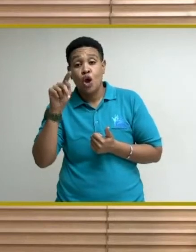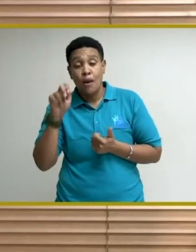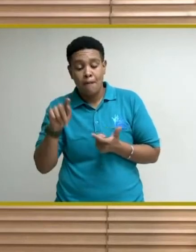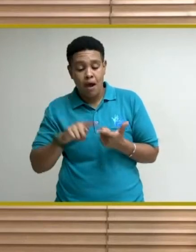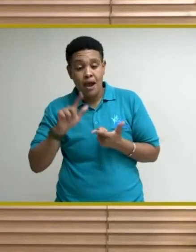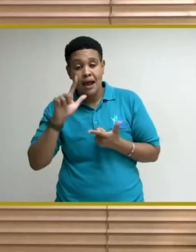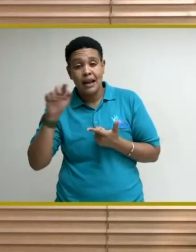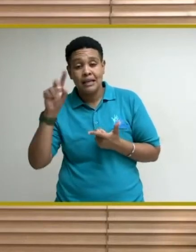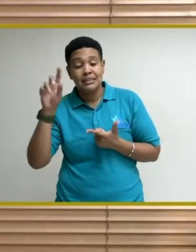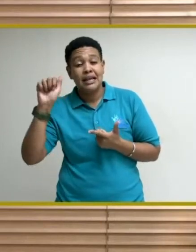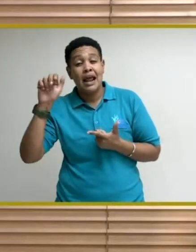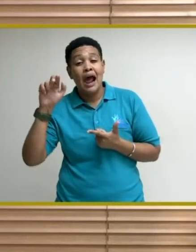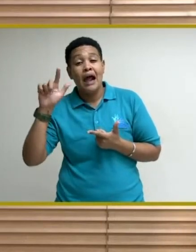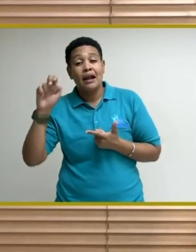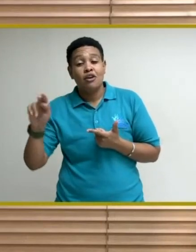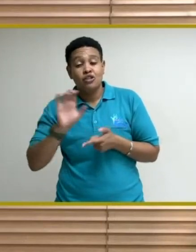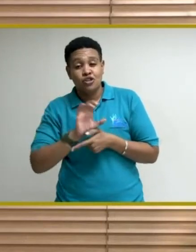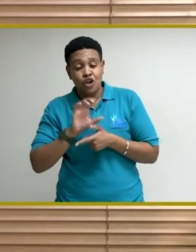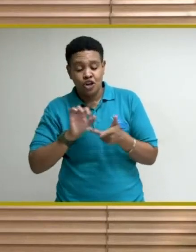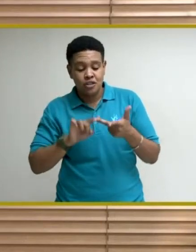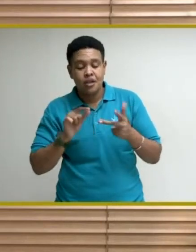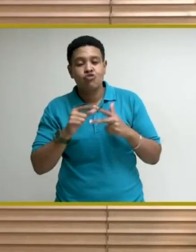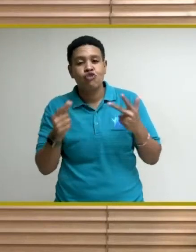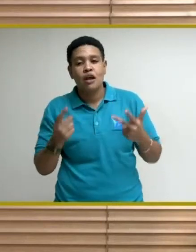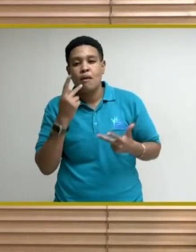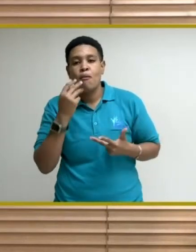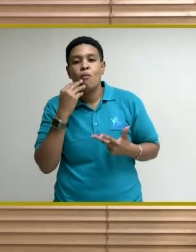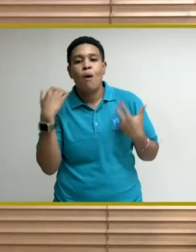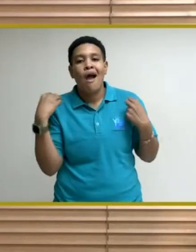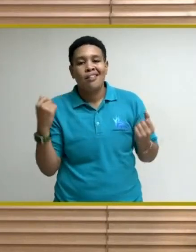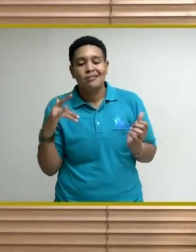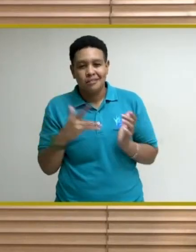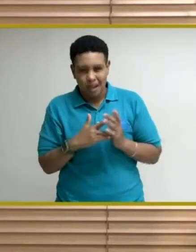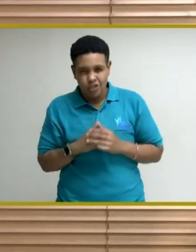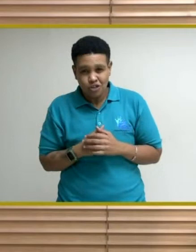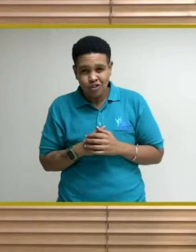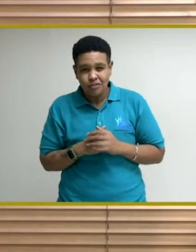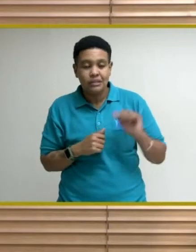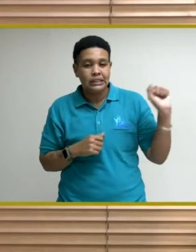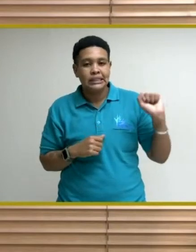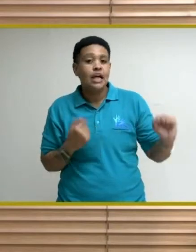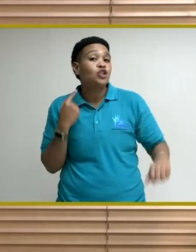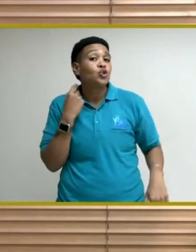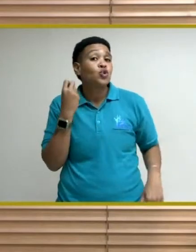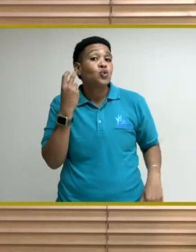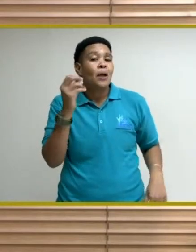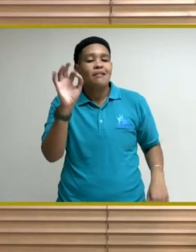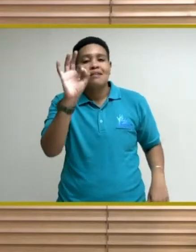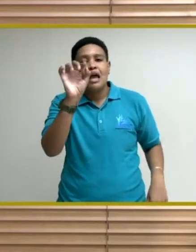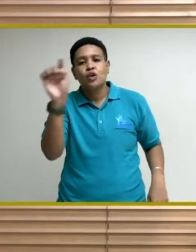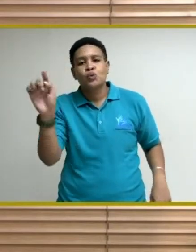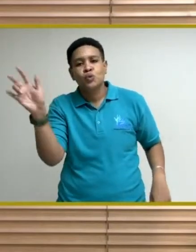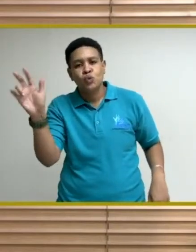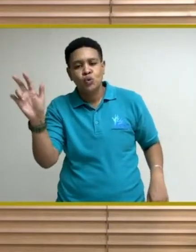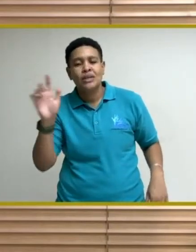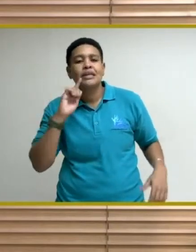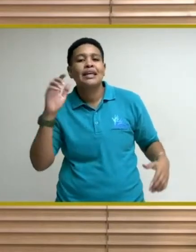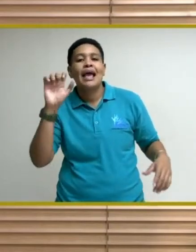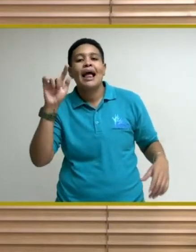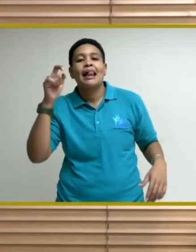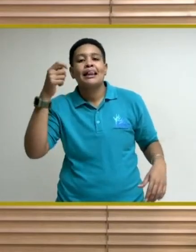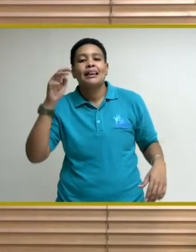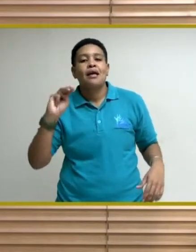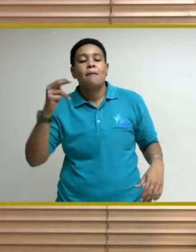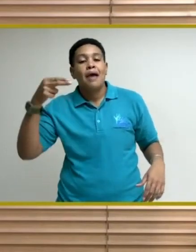Linstead Anglican Church, and Greater Portmore Health Center. Saturday, June 12th, 9 a.m. to 3 p.m. again, Eltham High